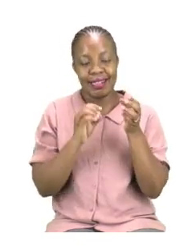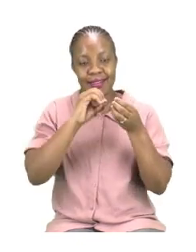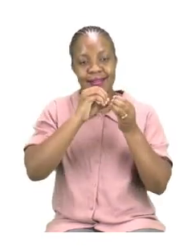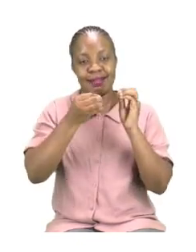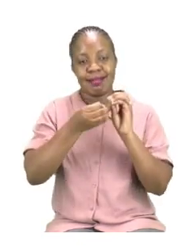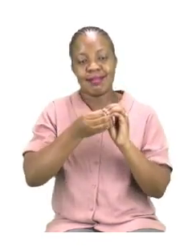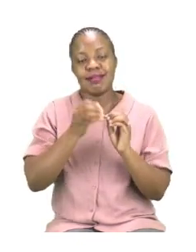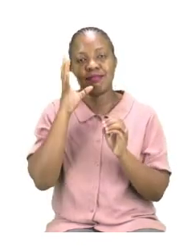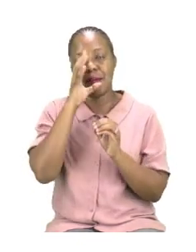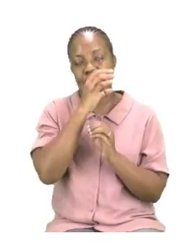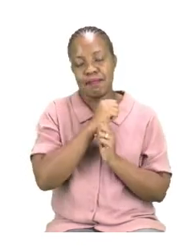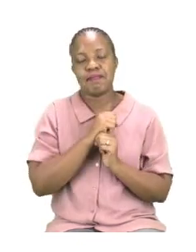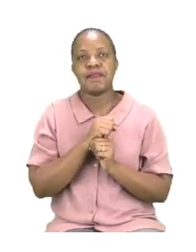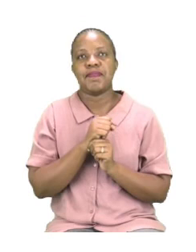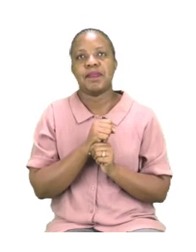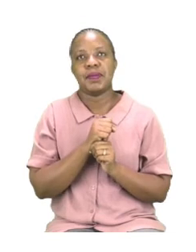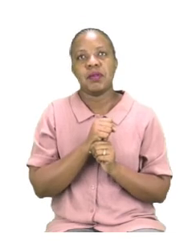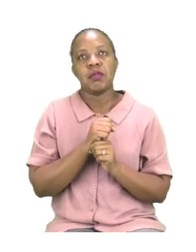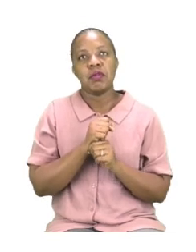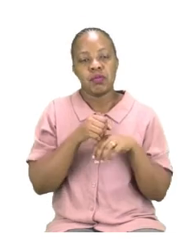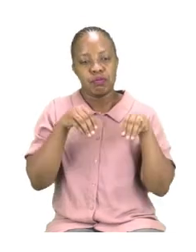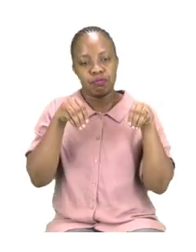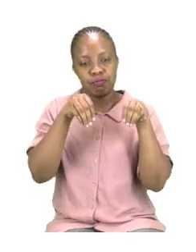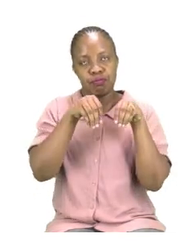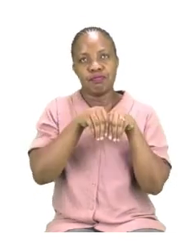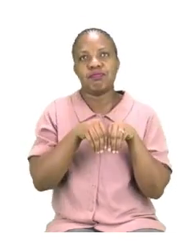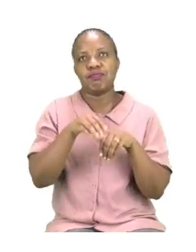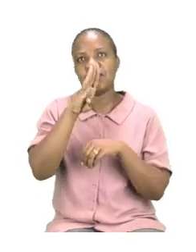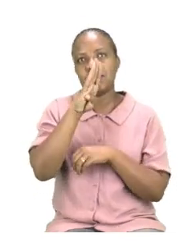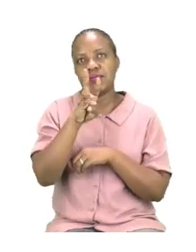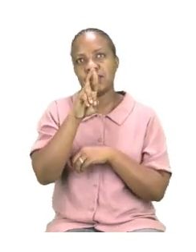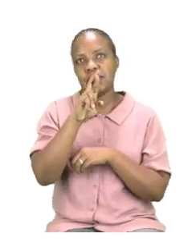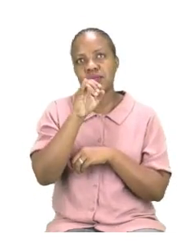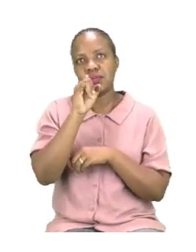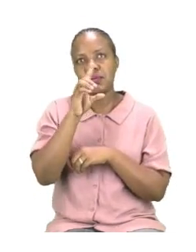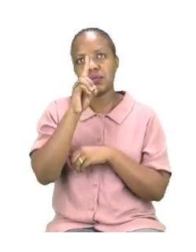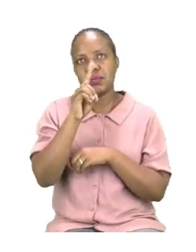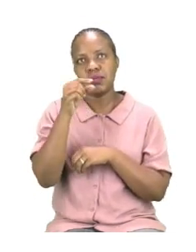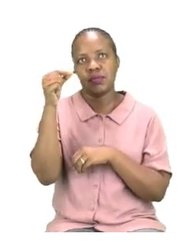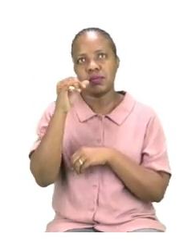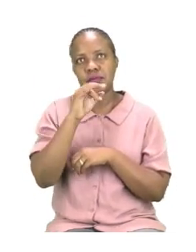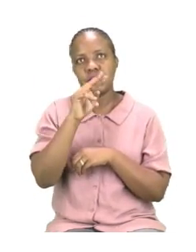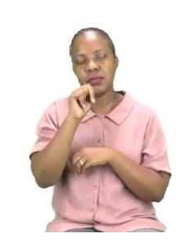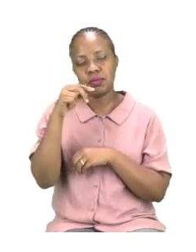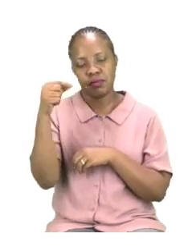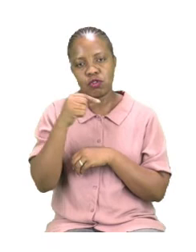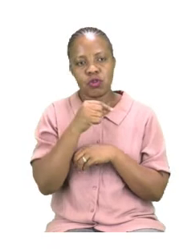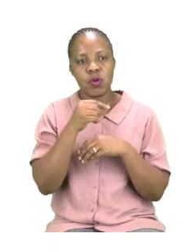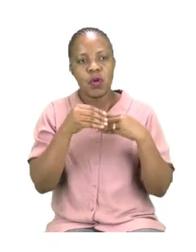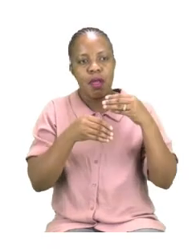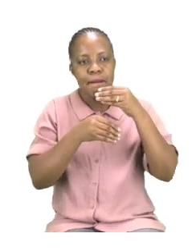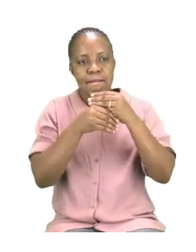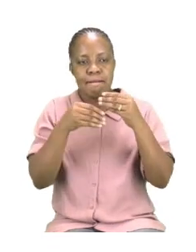doing bridging, we need to build. We are building the sum. And how are we going to